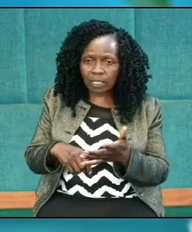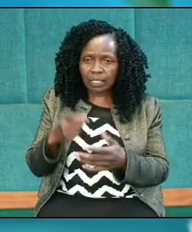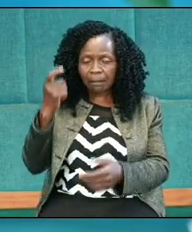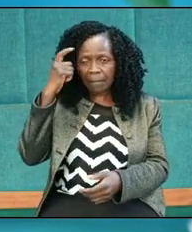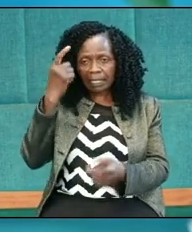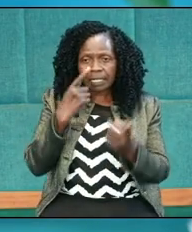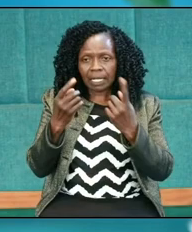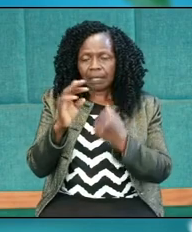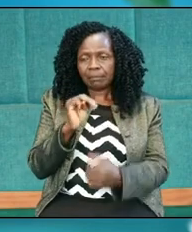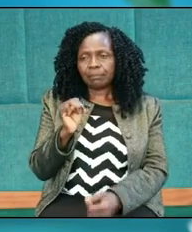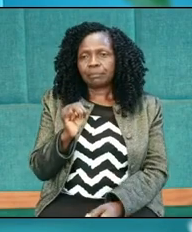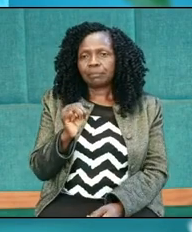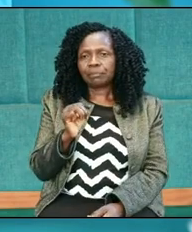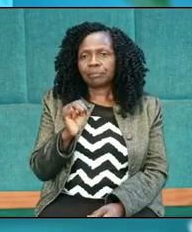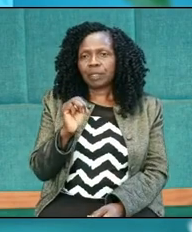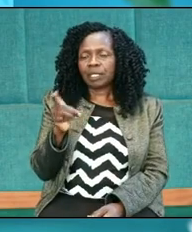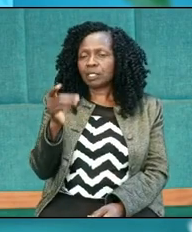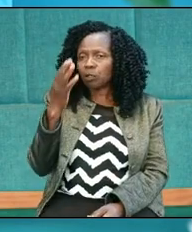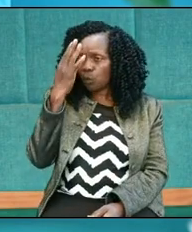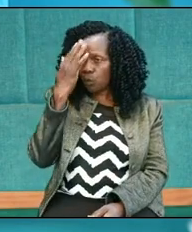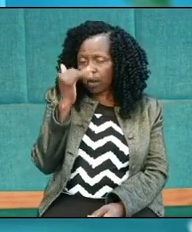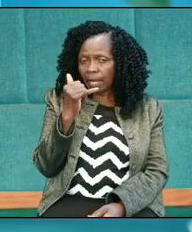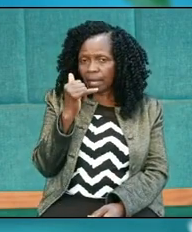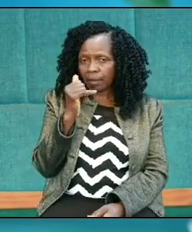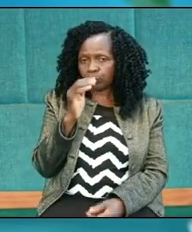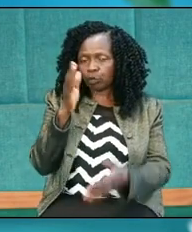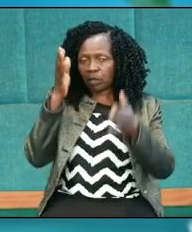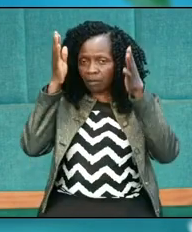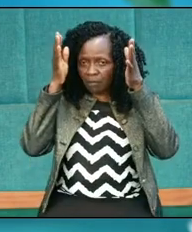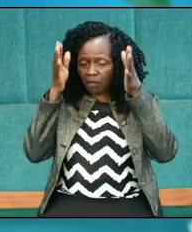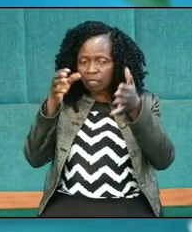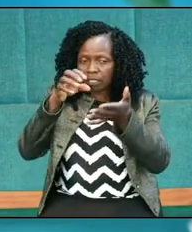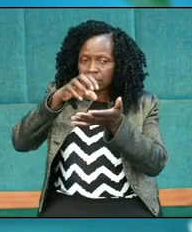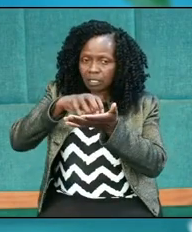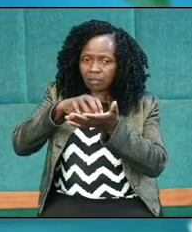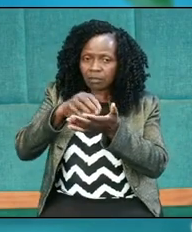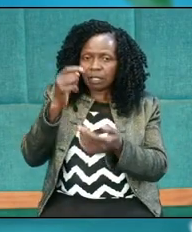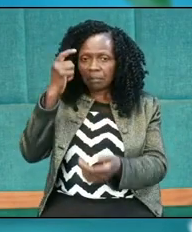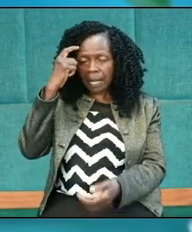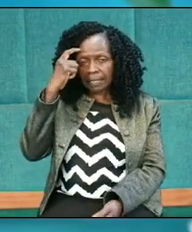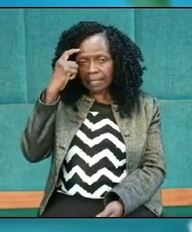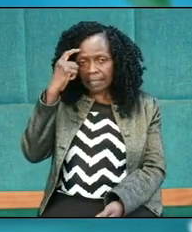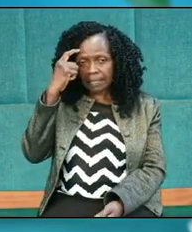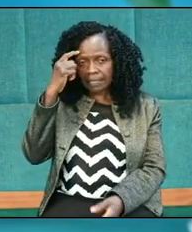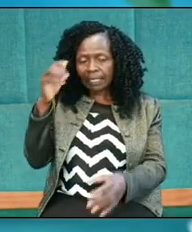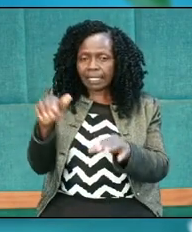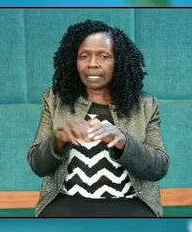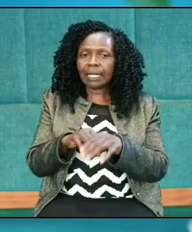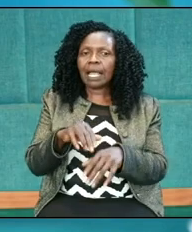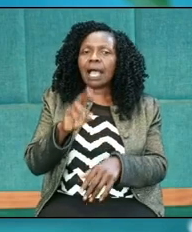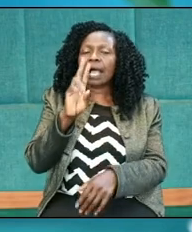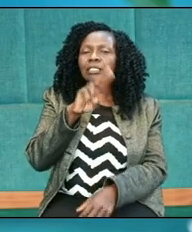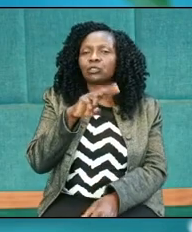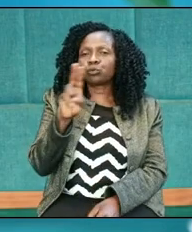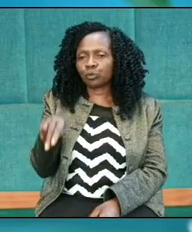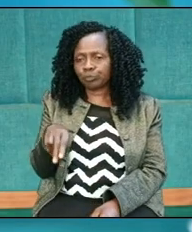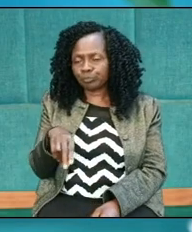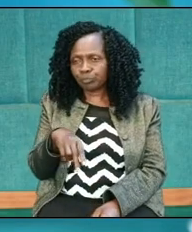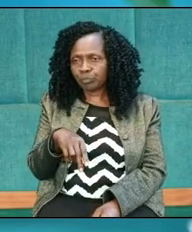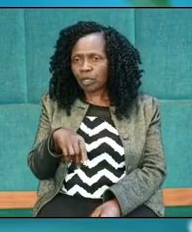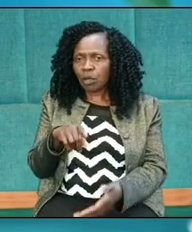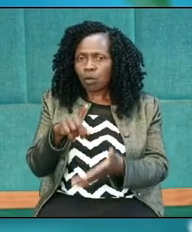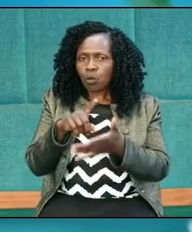them. That is why we are looking at that, the state of the mind in terms of attitude. What is it that you are